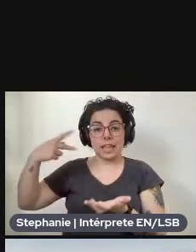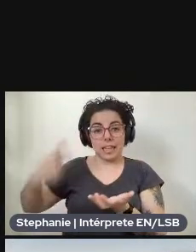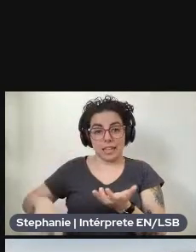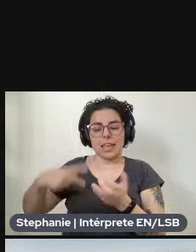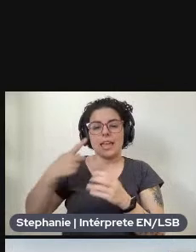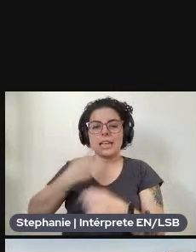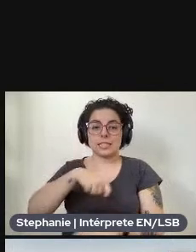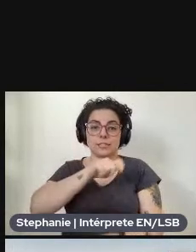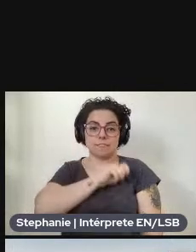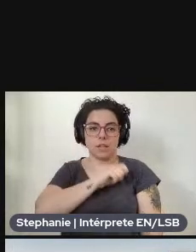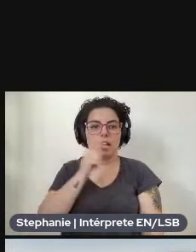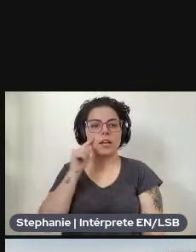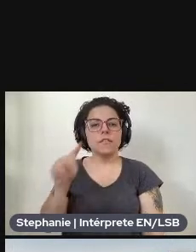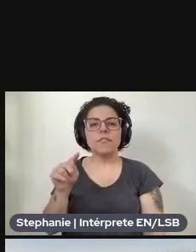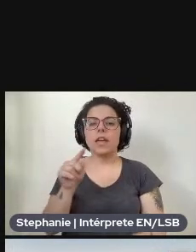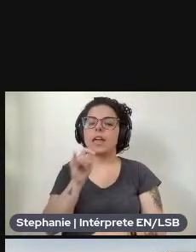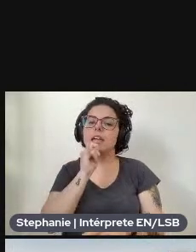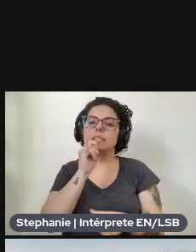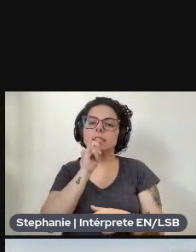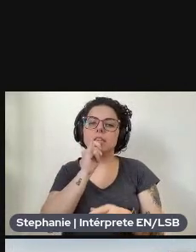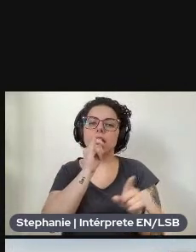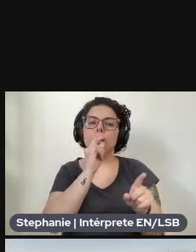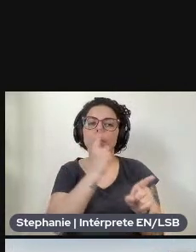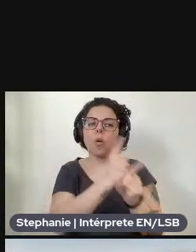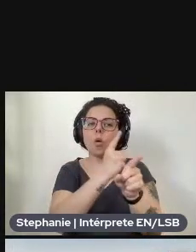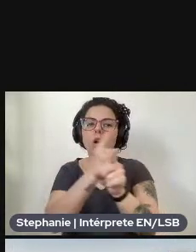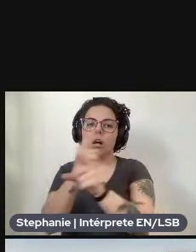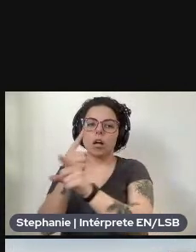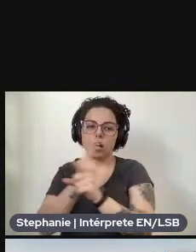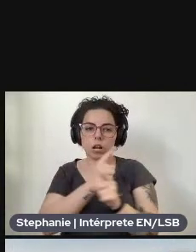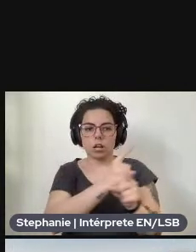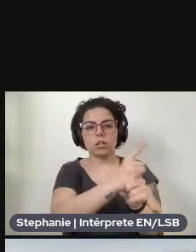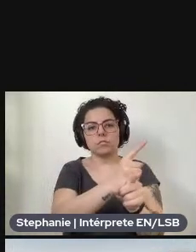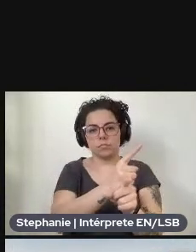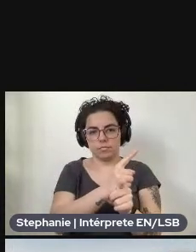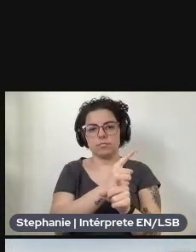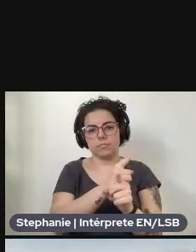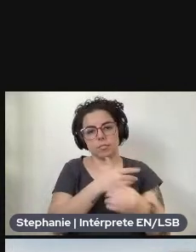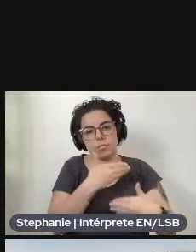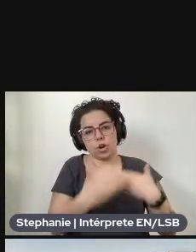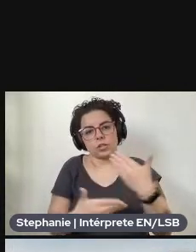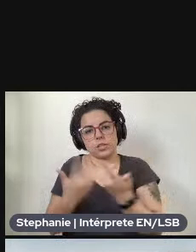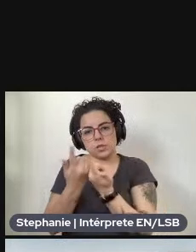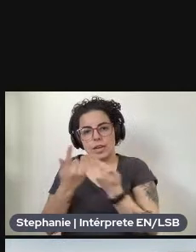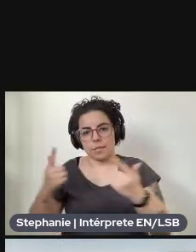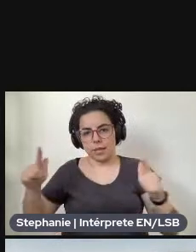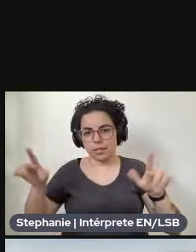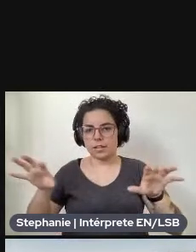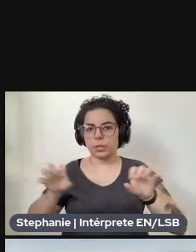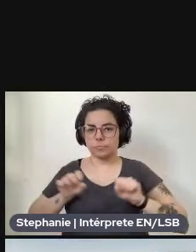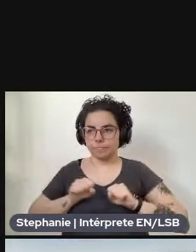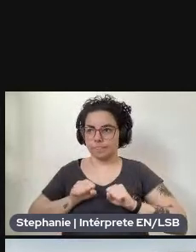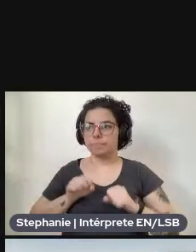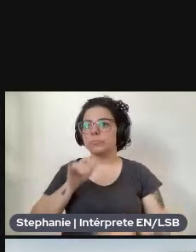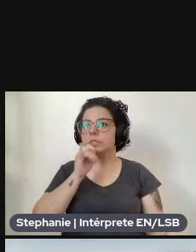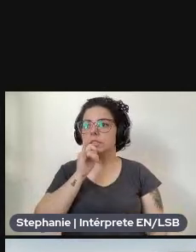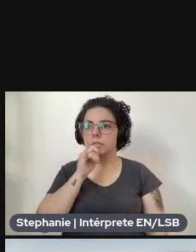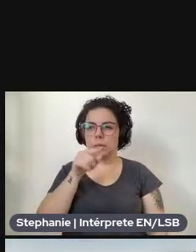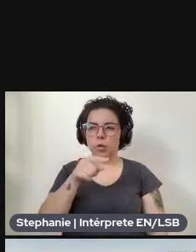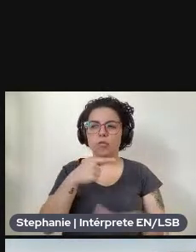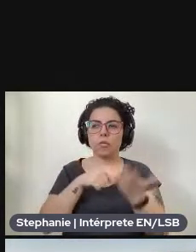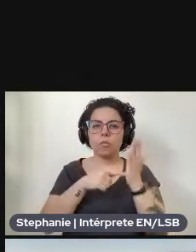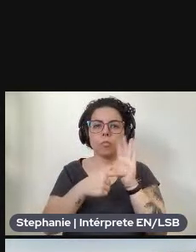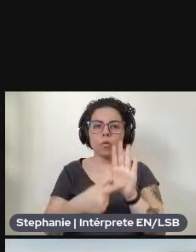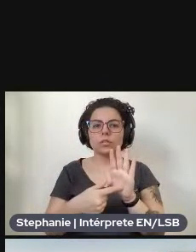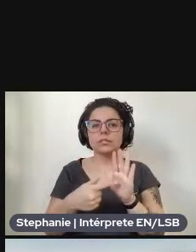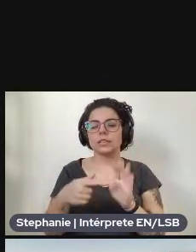the first cases of the general pathway of grammaticalization. Okay, so let me walk you through the